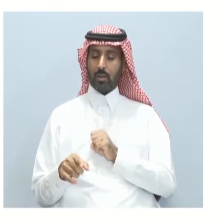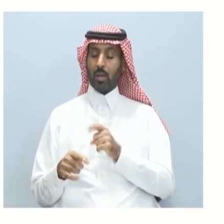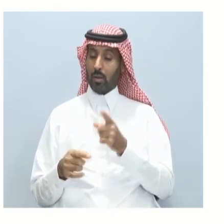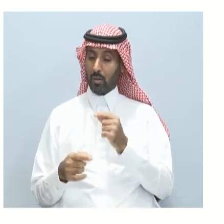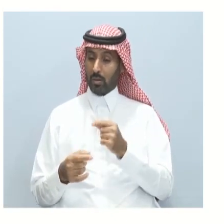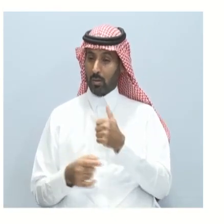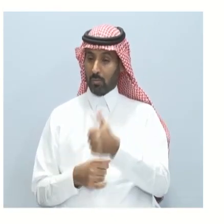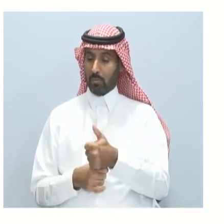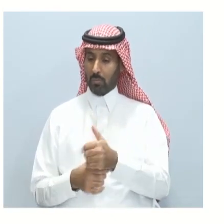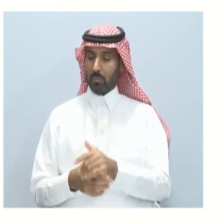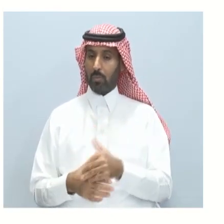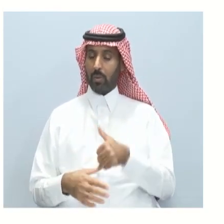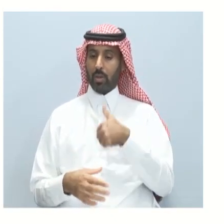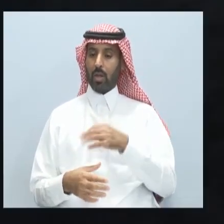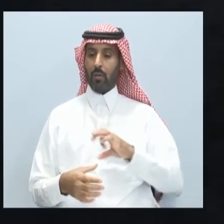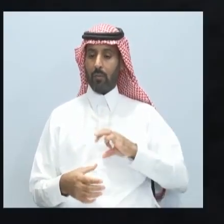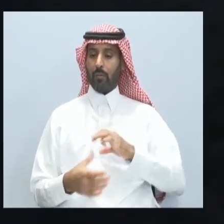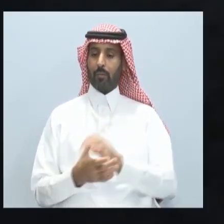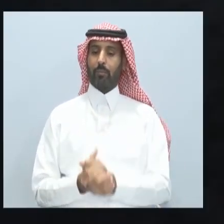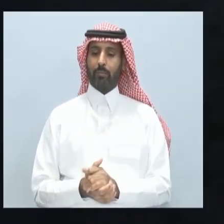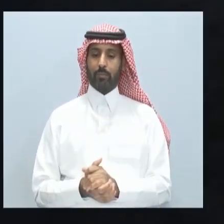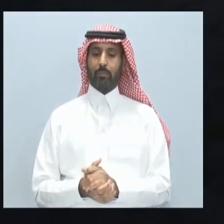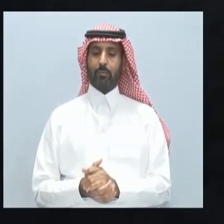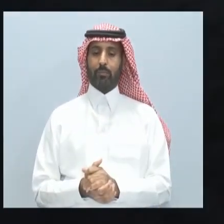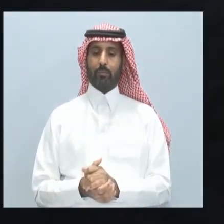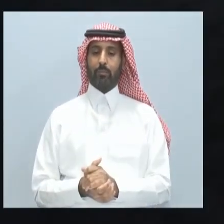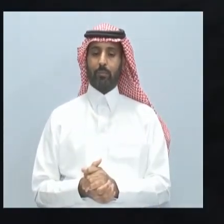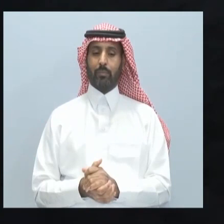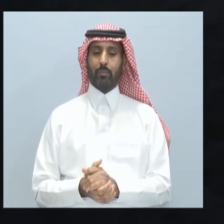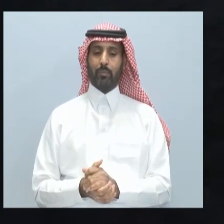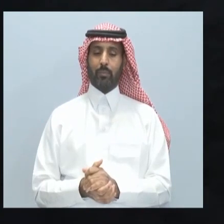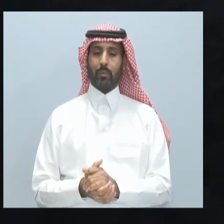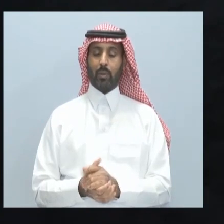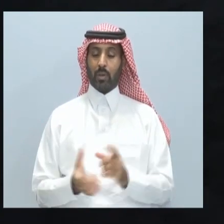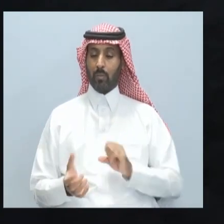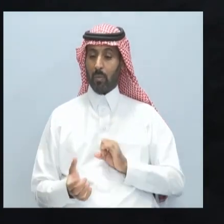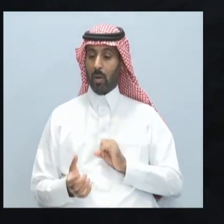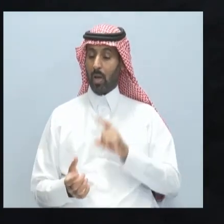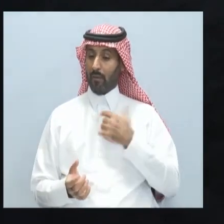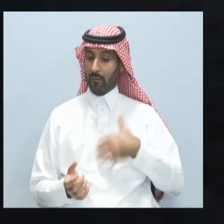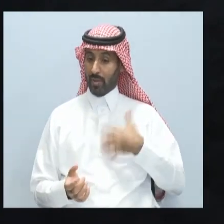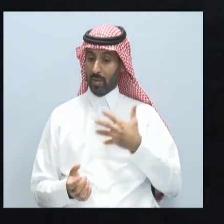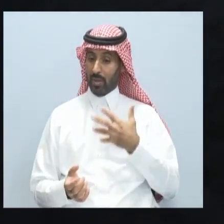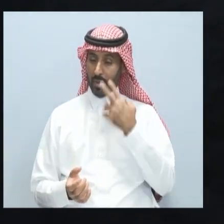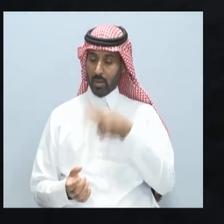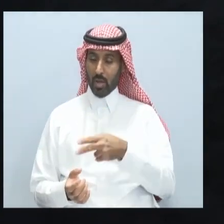my friendship, that I value. So you can see that in the first paragraph, I focused about my feelings, about what I think about